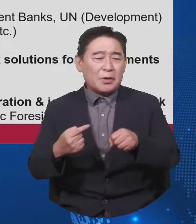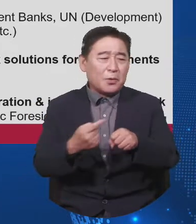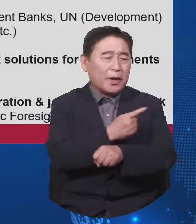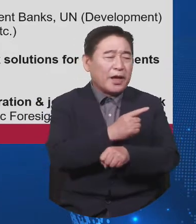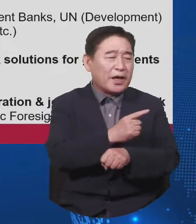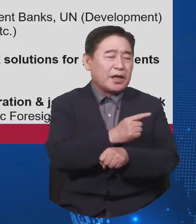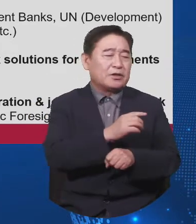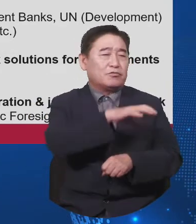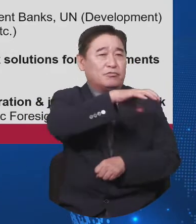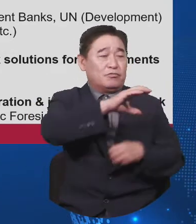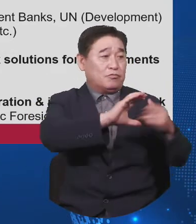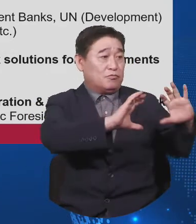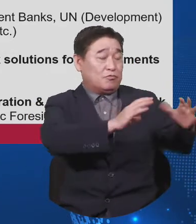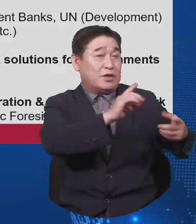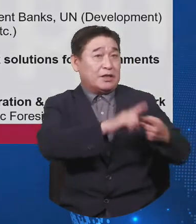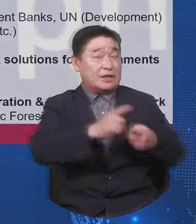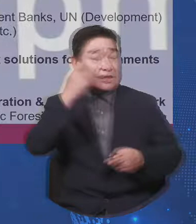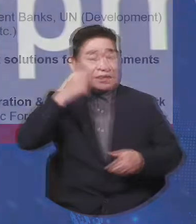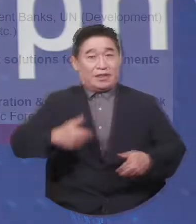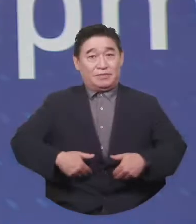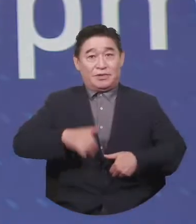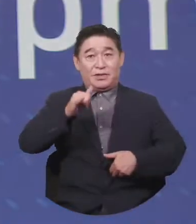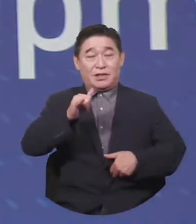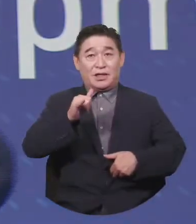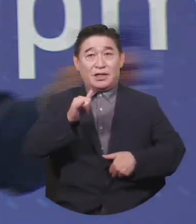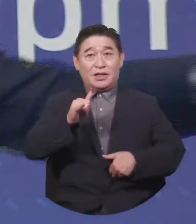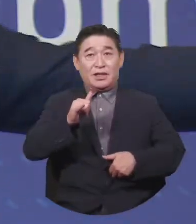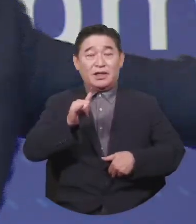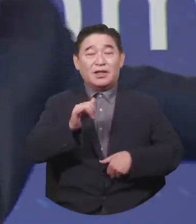and looking forward to the discussion. Thank you again.